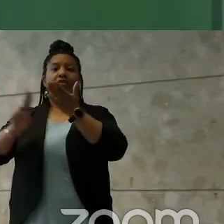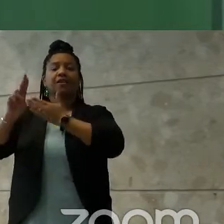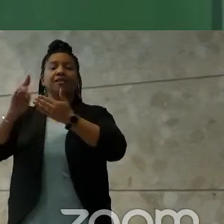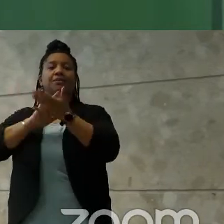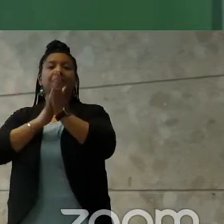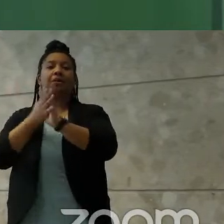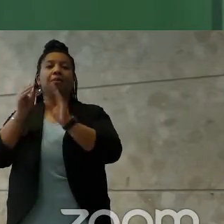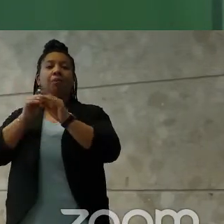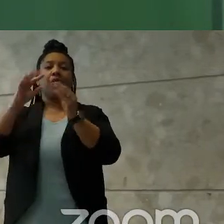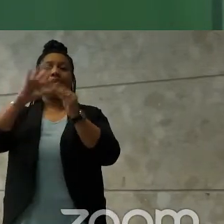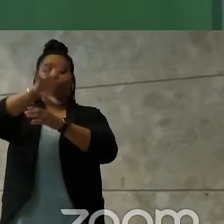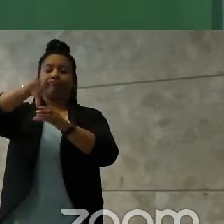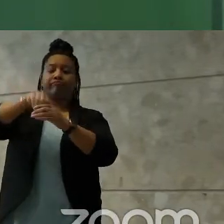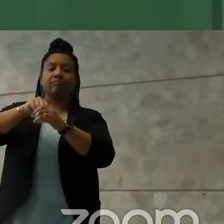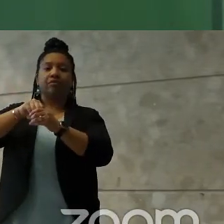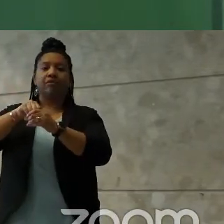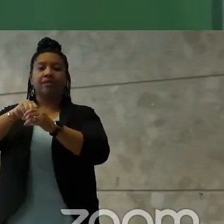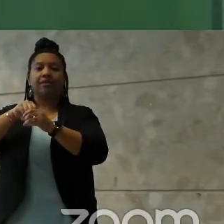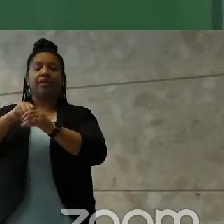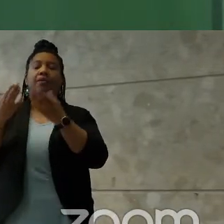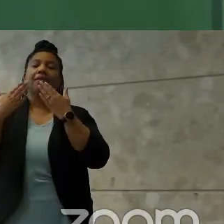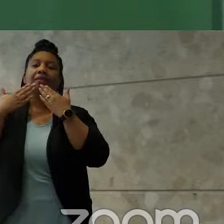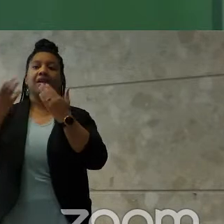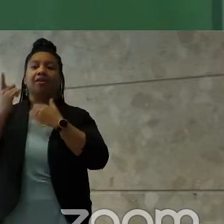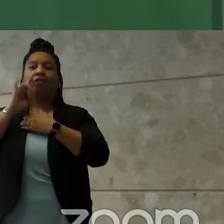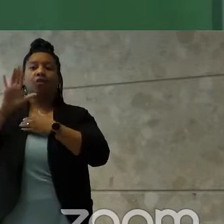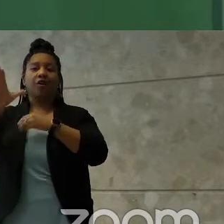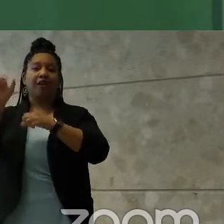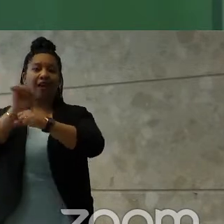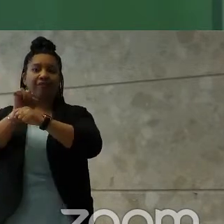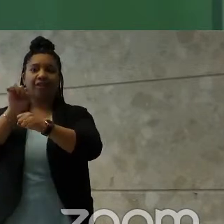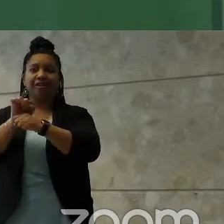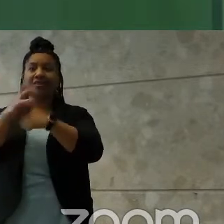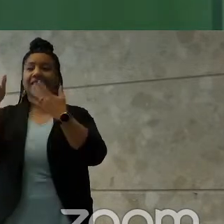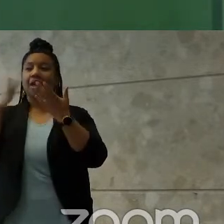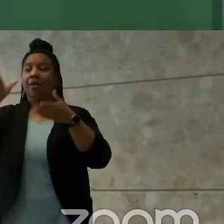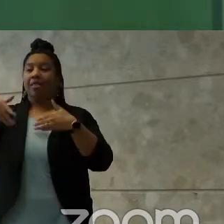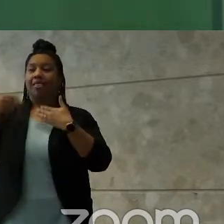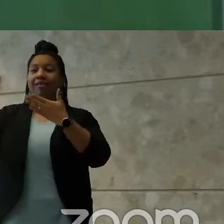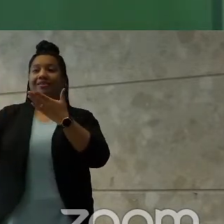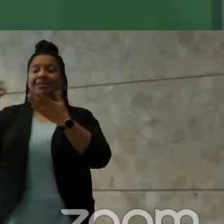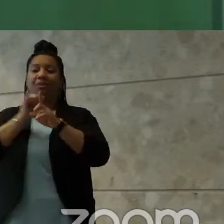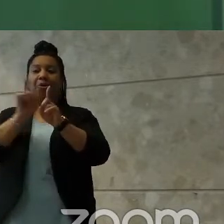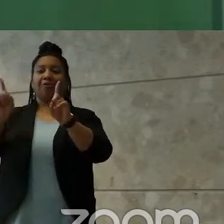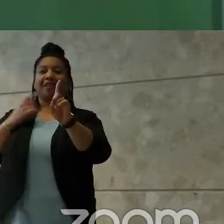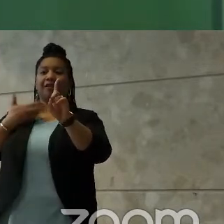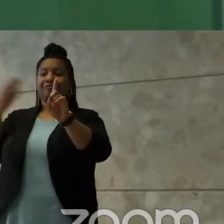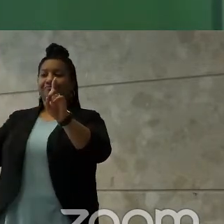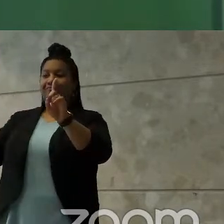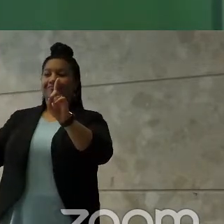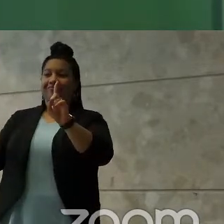inclusive excellence. And we thank her for those ongoing efforts, and I'm going to turn it over and get out of her way.